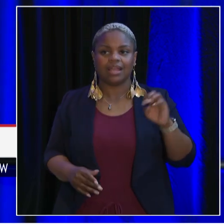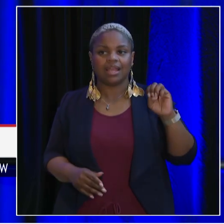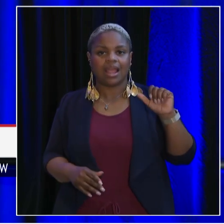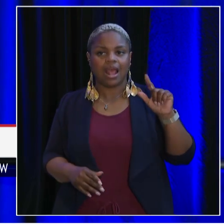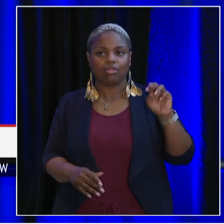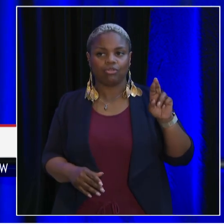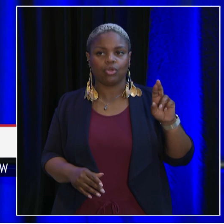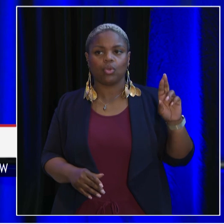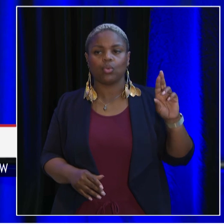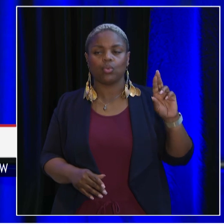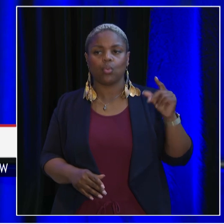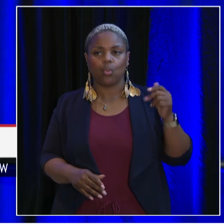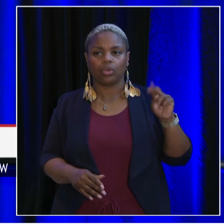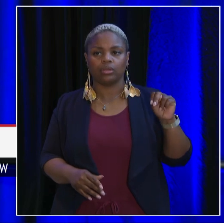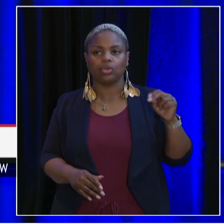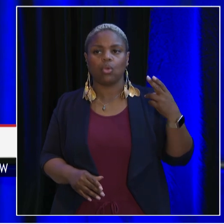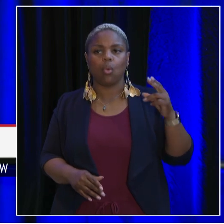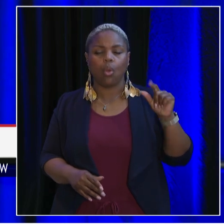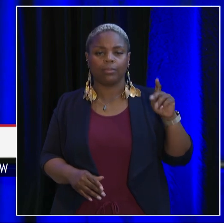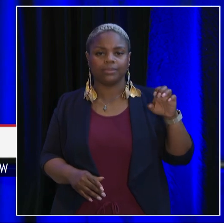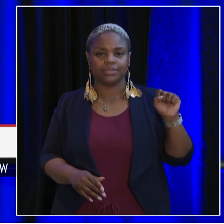inspiration.